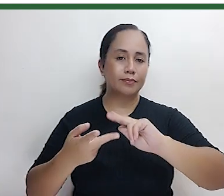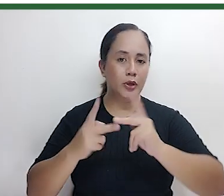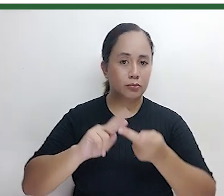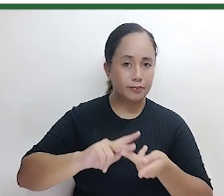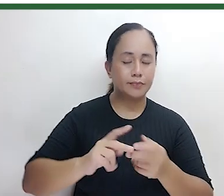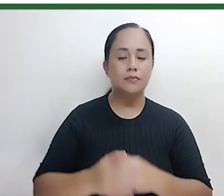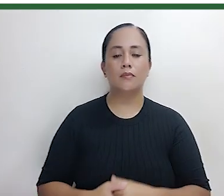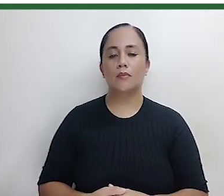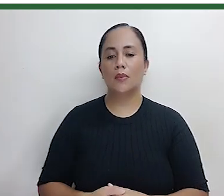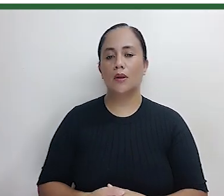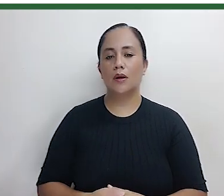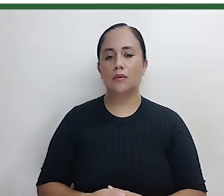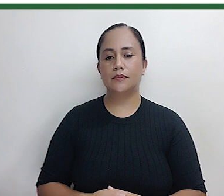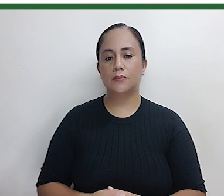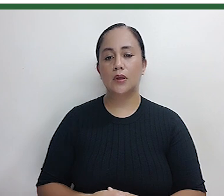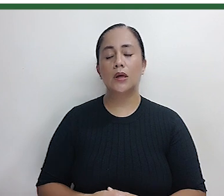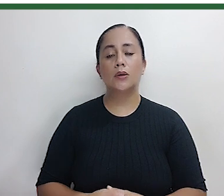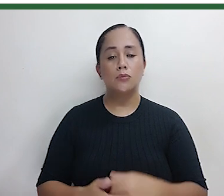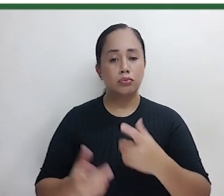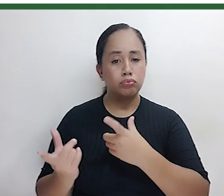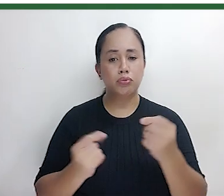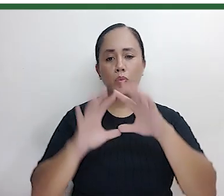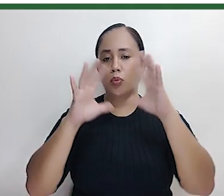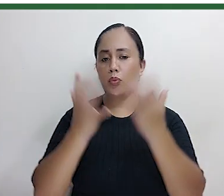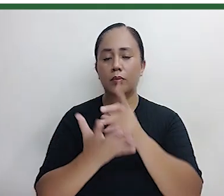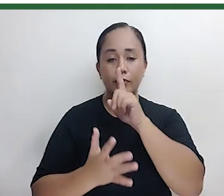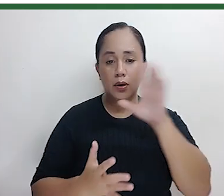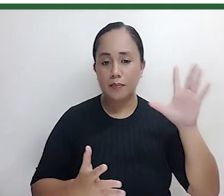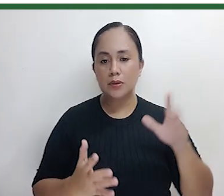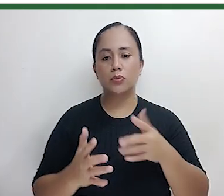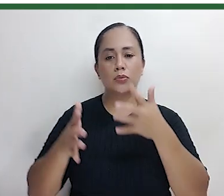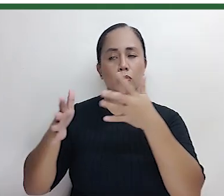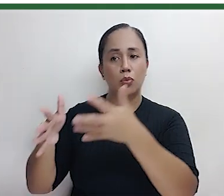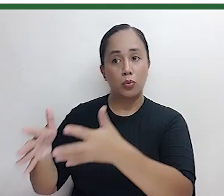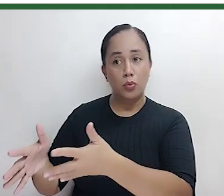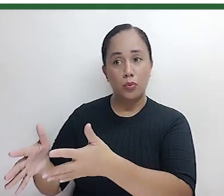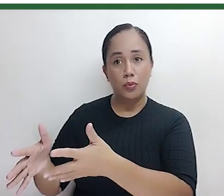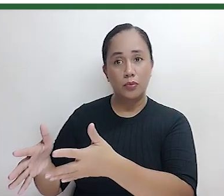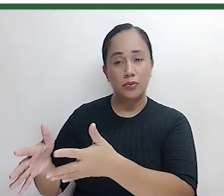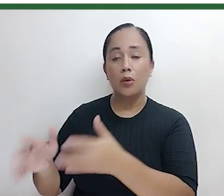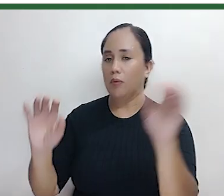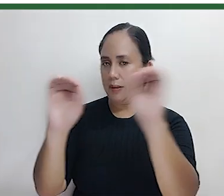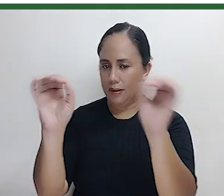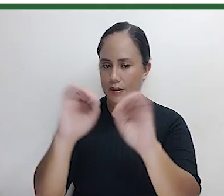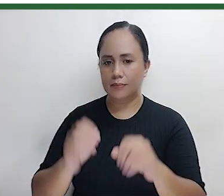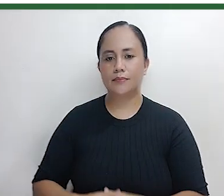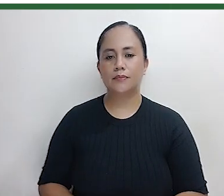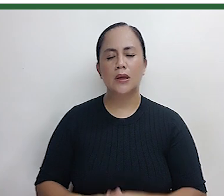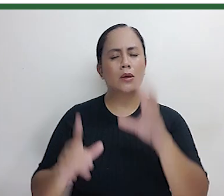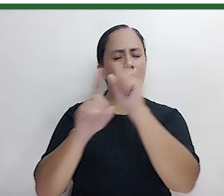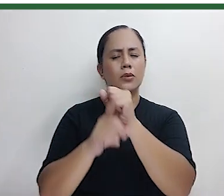and within stakeholders. Fulfilling the global pledge to leave no one behind.